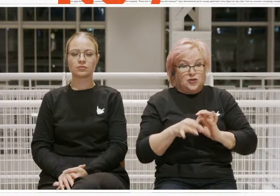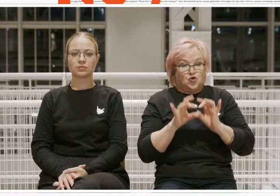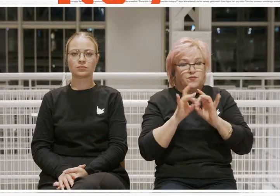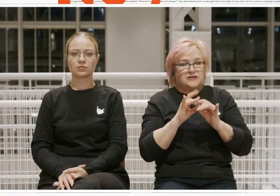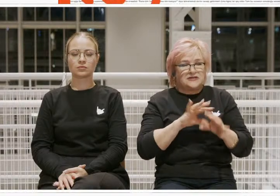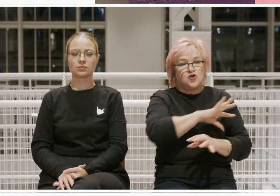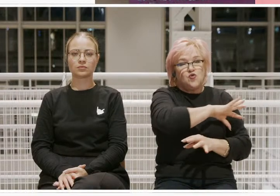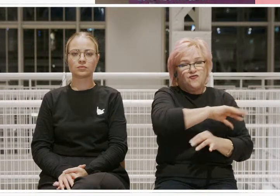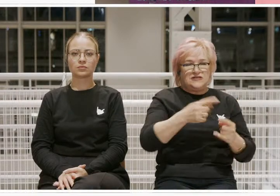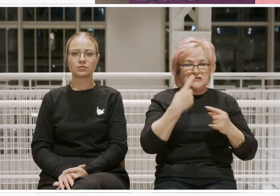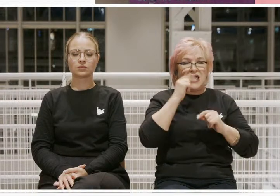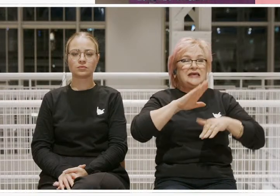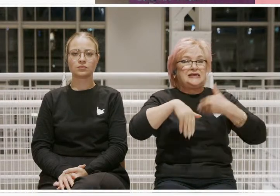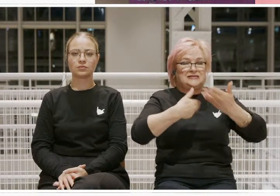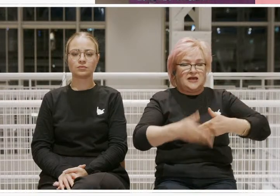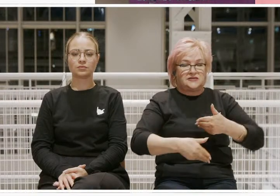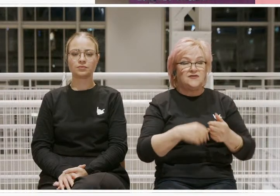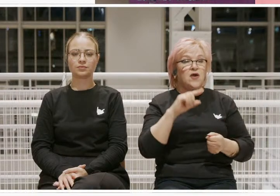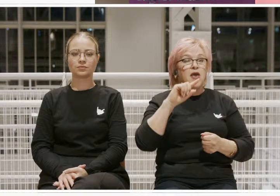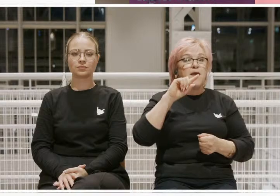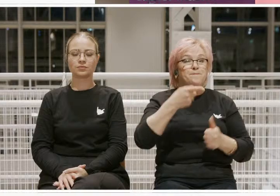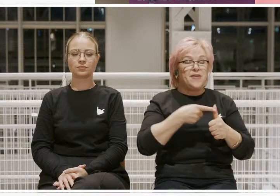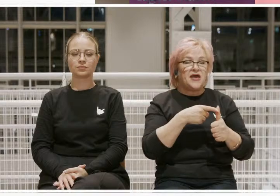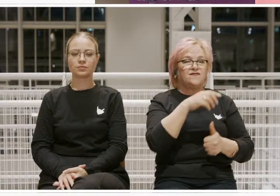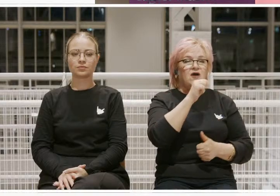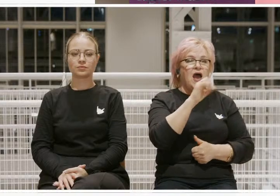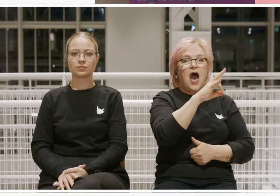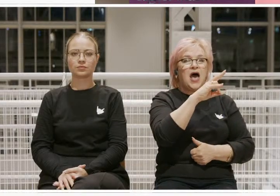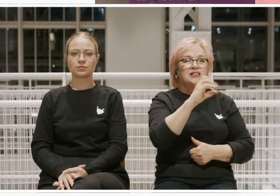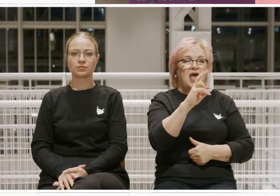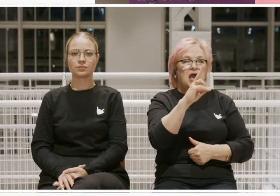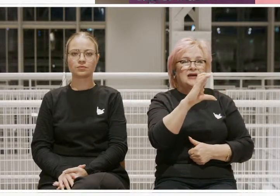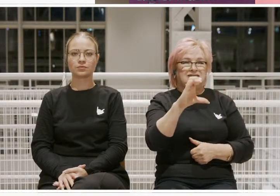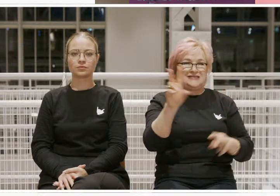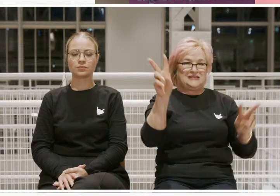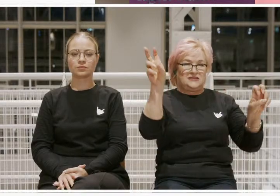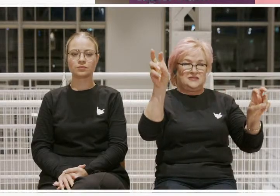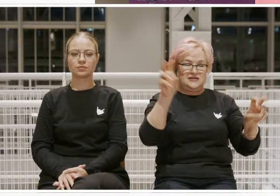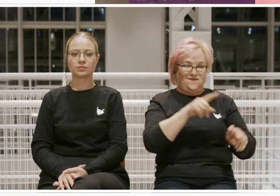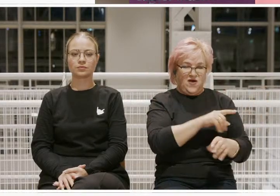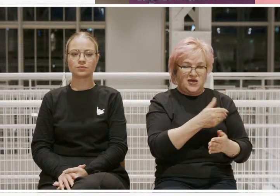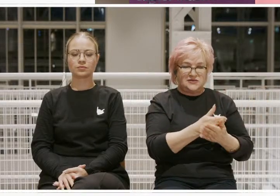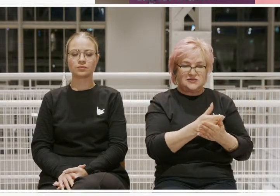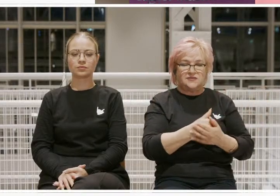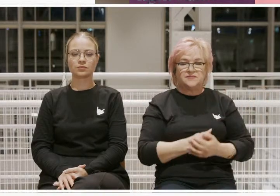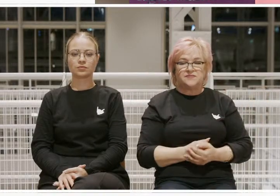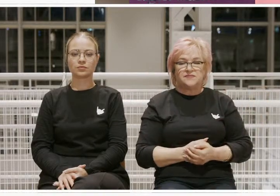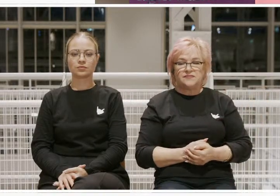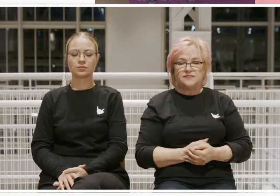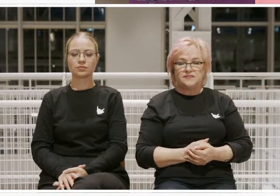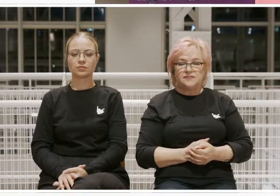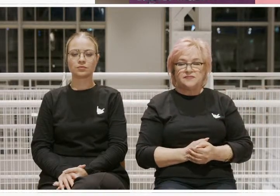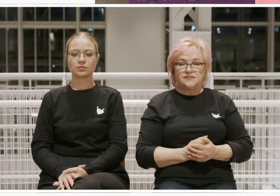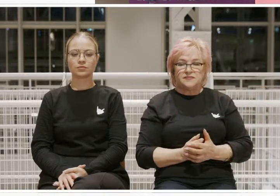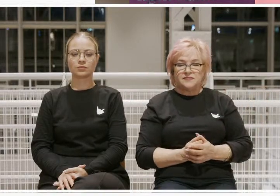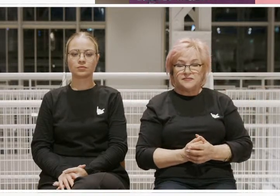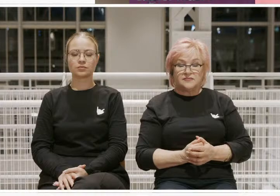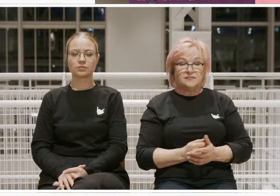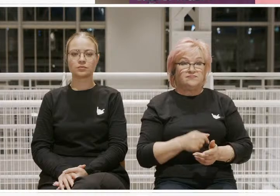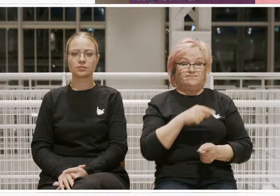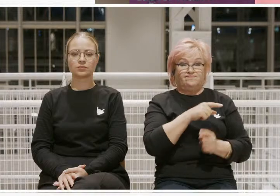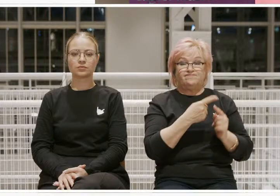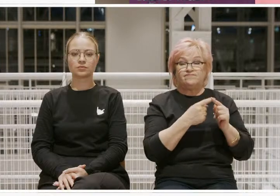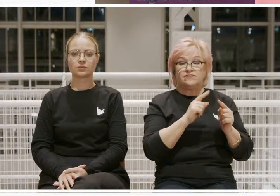We can go to the next slide. So the artist collective Oda Projesi, meaning